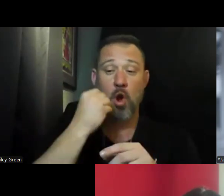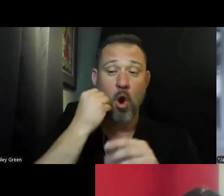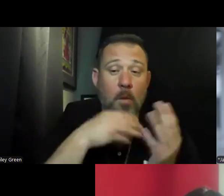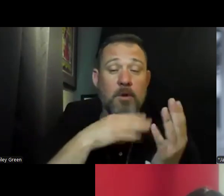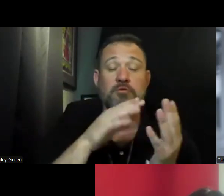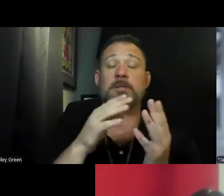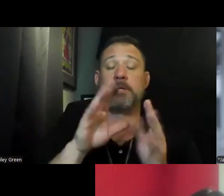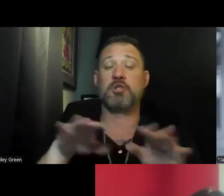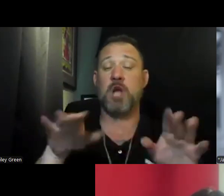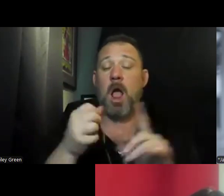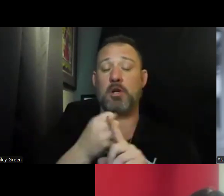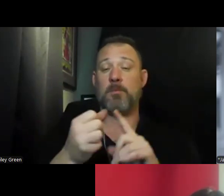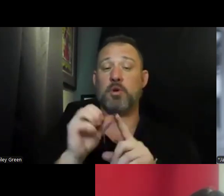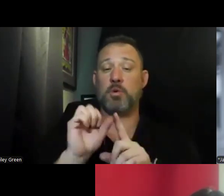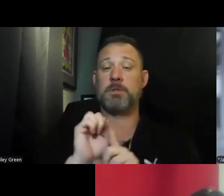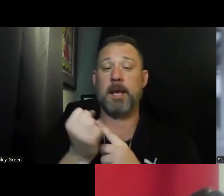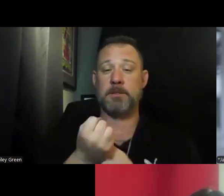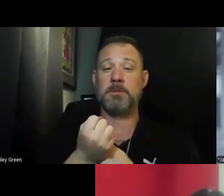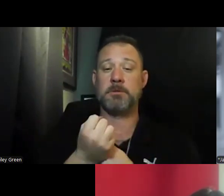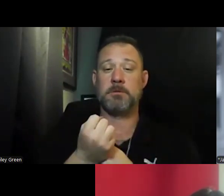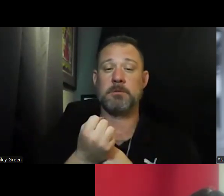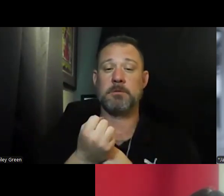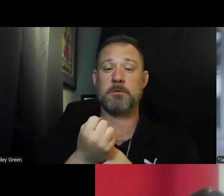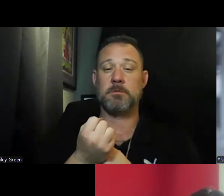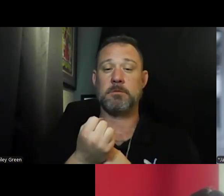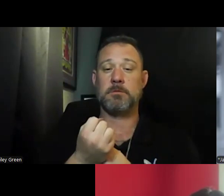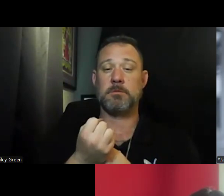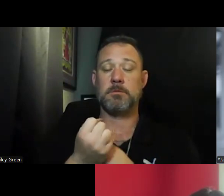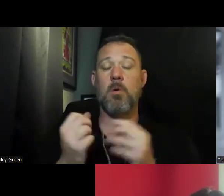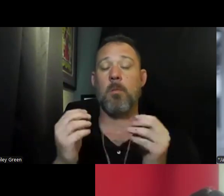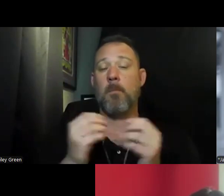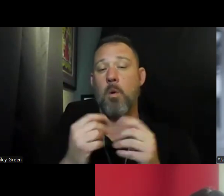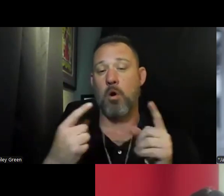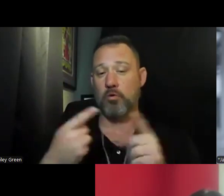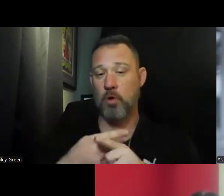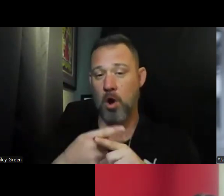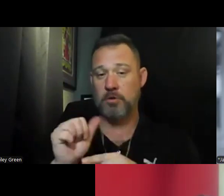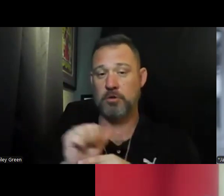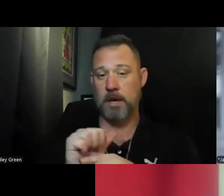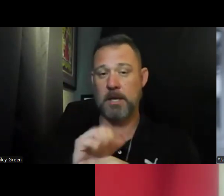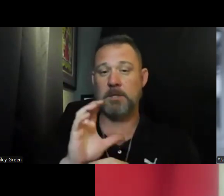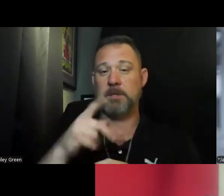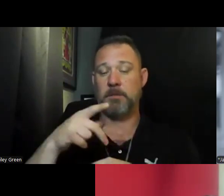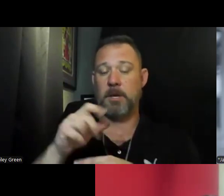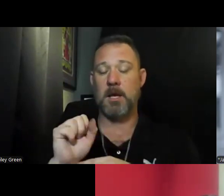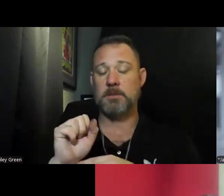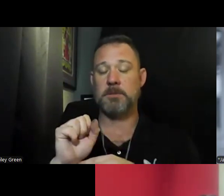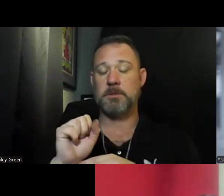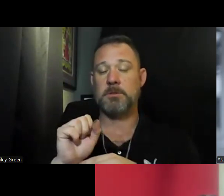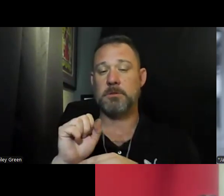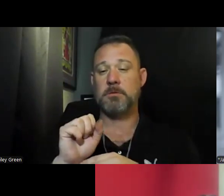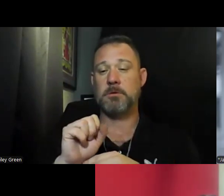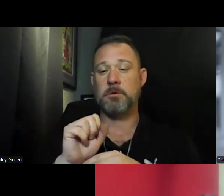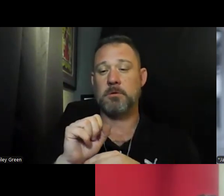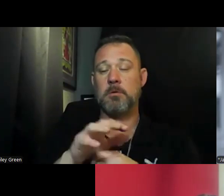child abuse cases. And so I think more cross training with CPS would also be an area